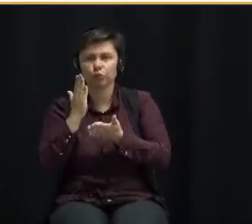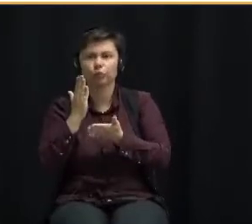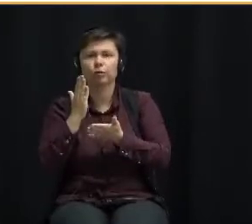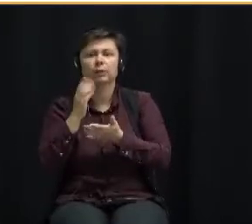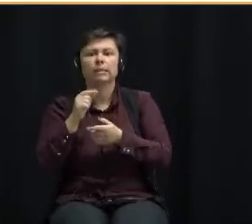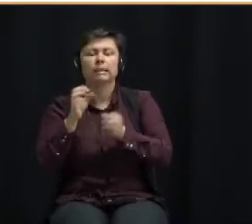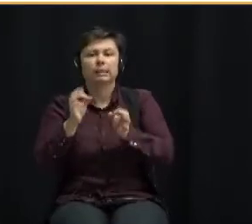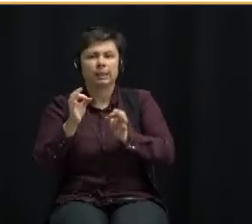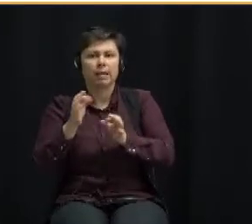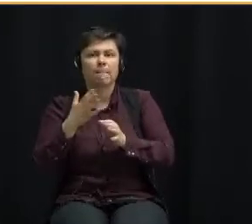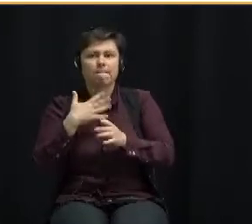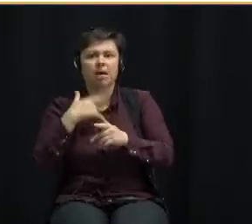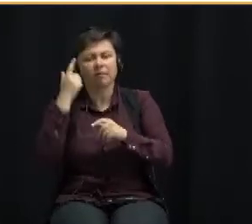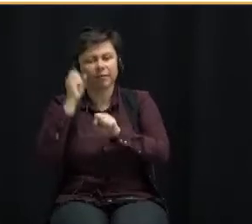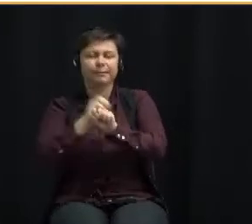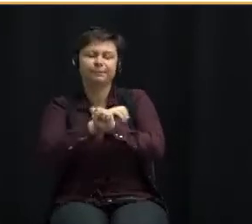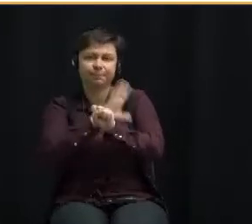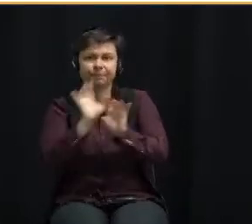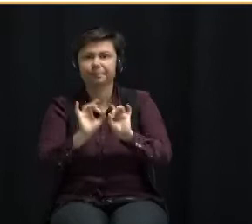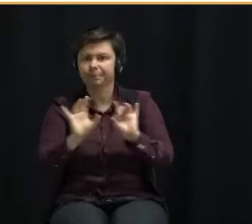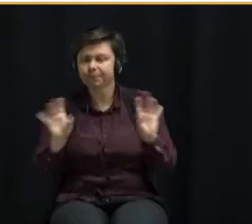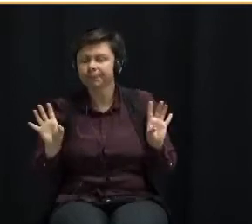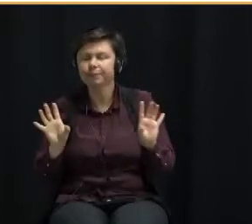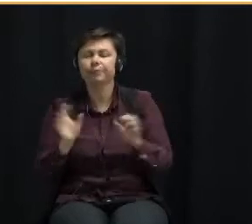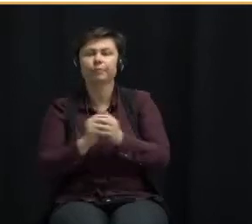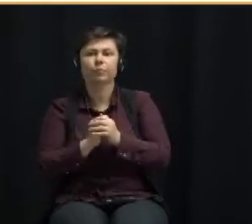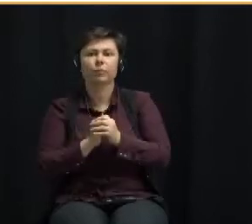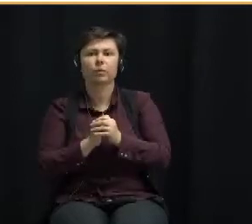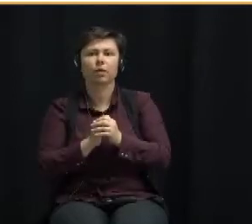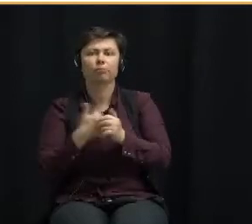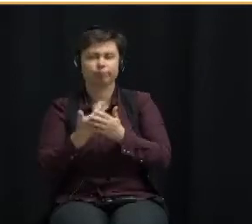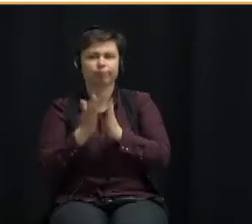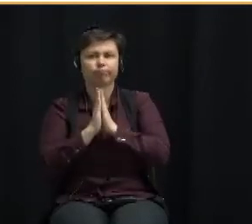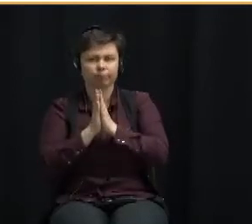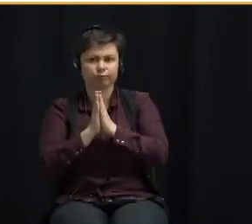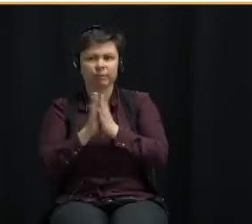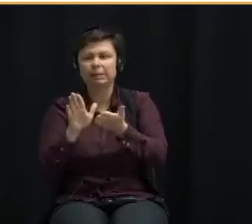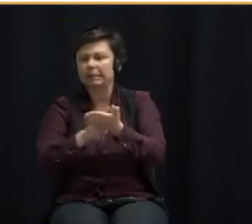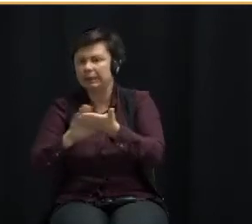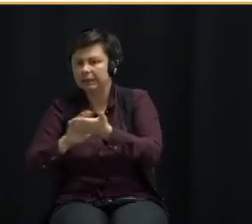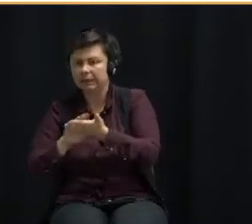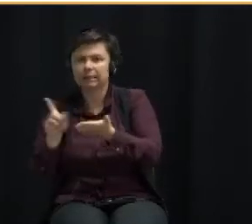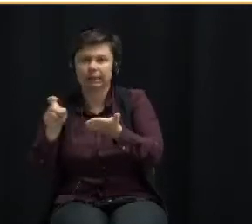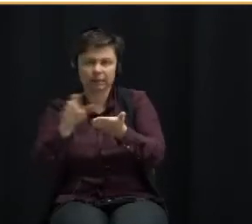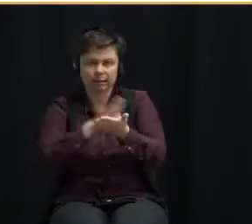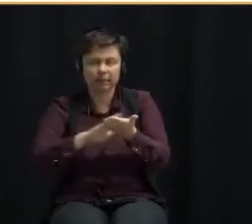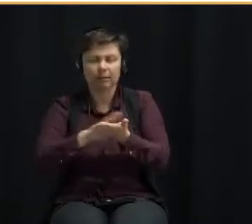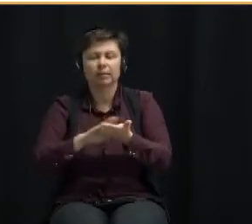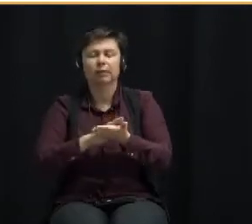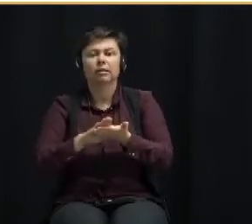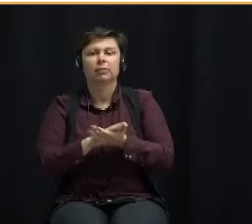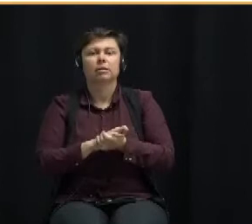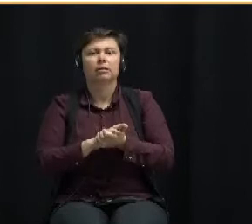are very invited to disinfect your hands, to wear face mask, and keep the